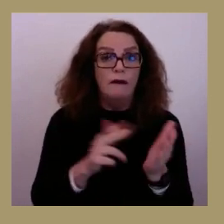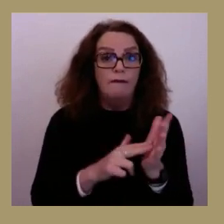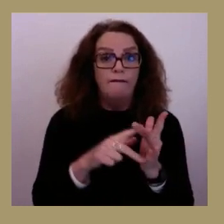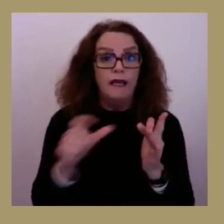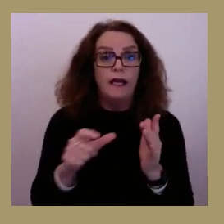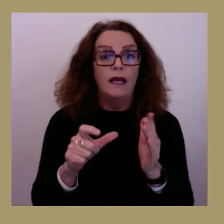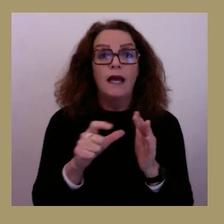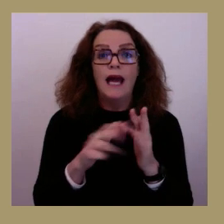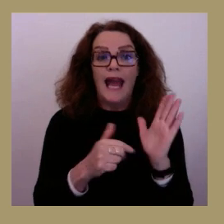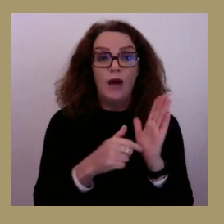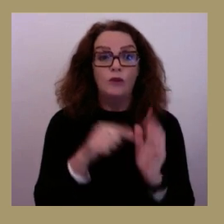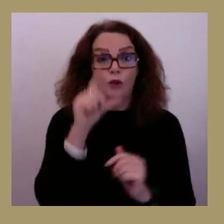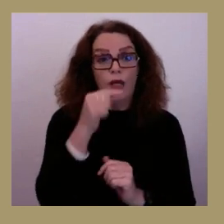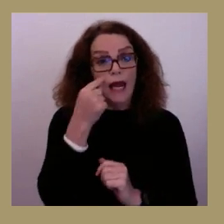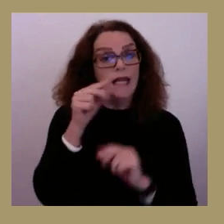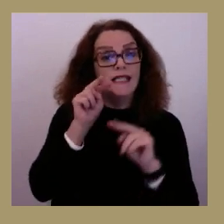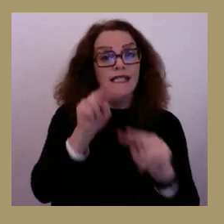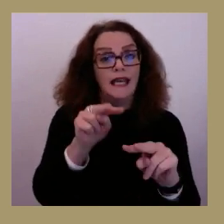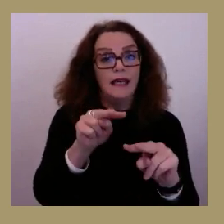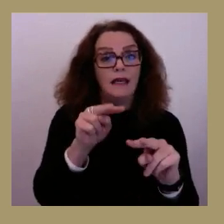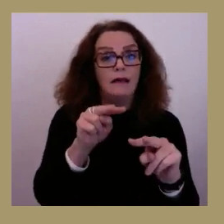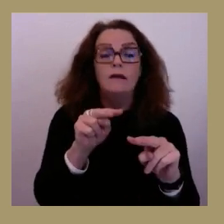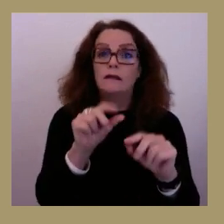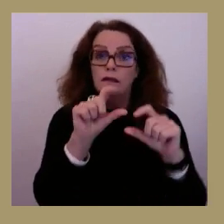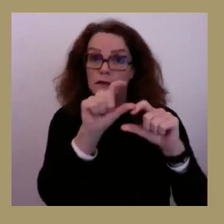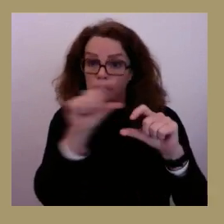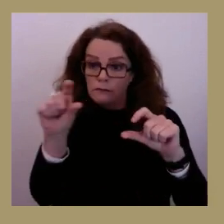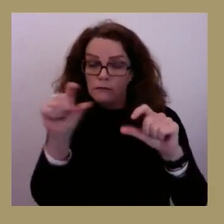a sign up link that the customer will tap.